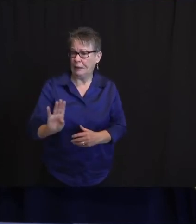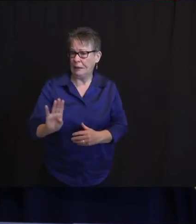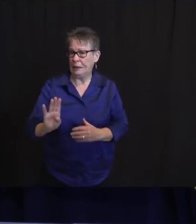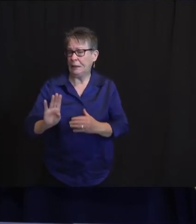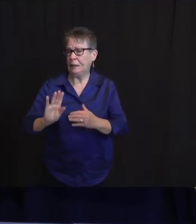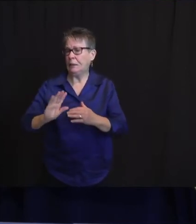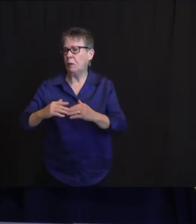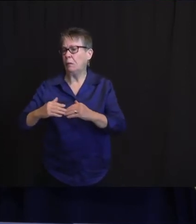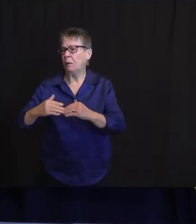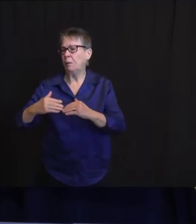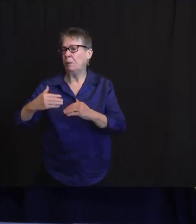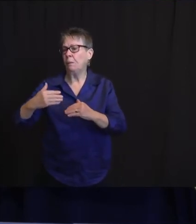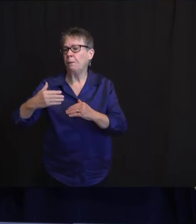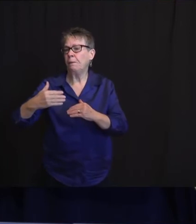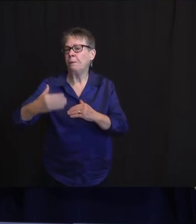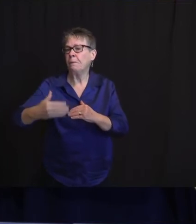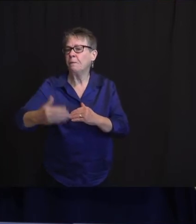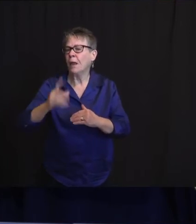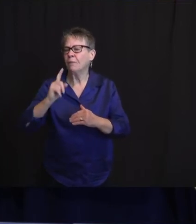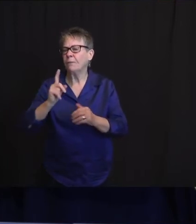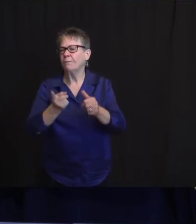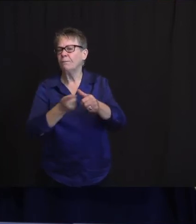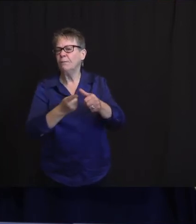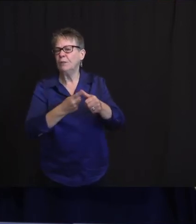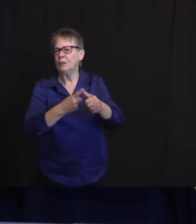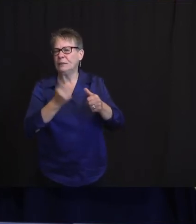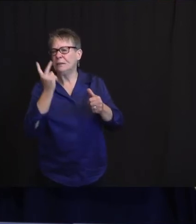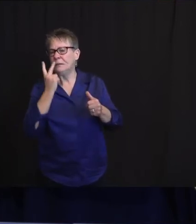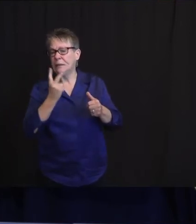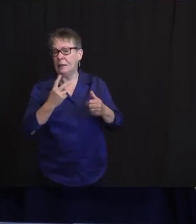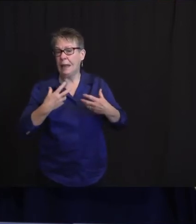by surveys of people that are